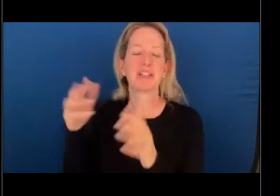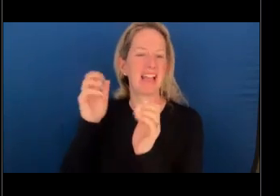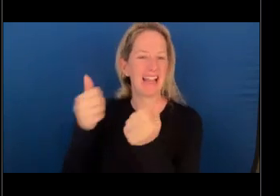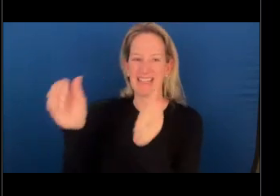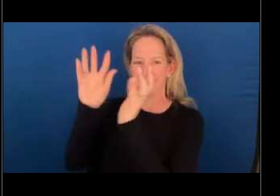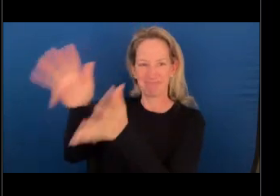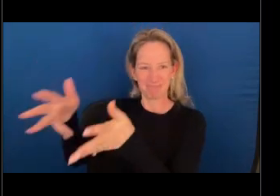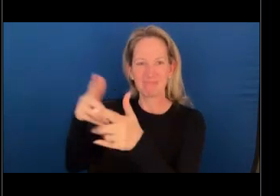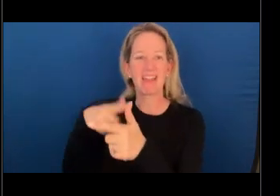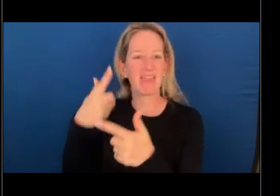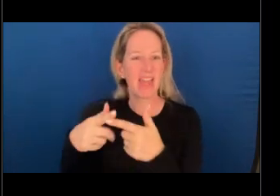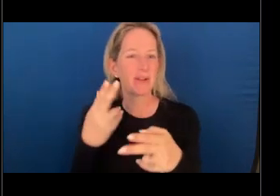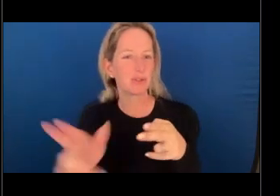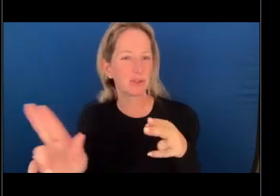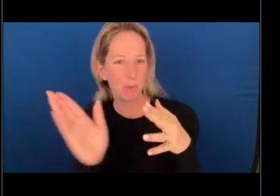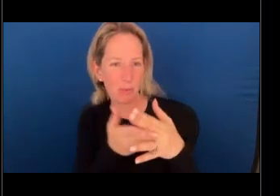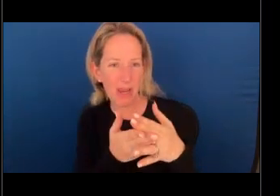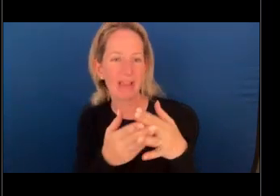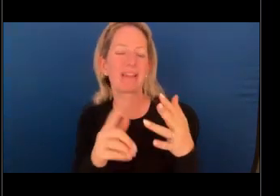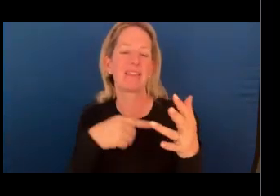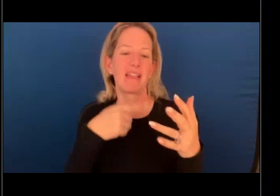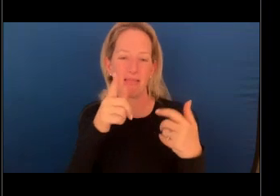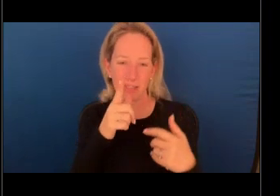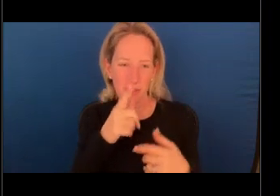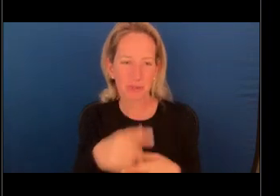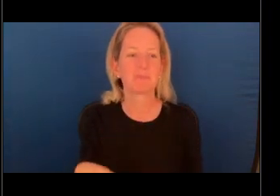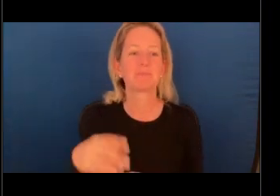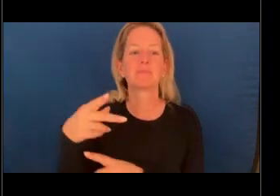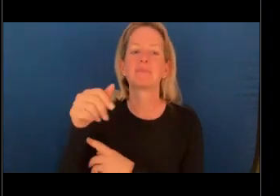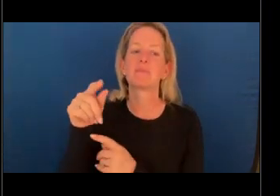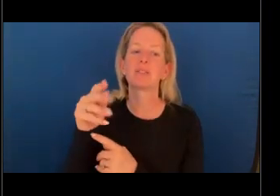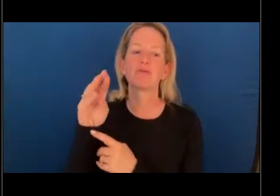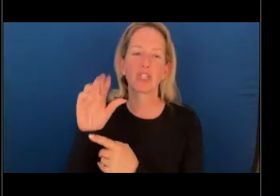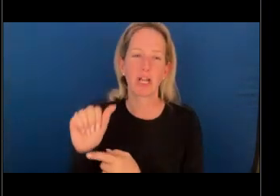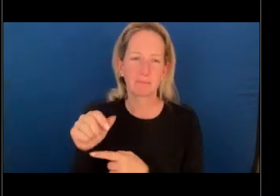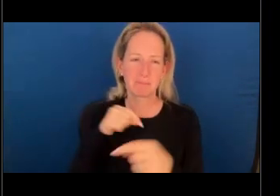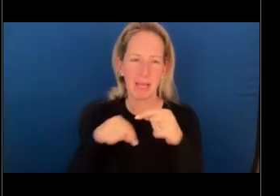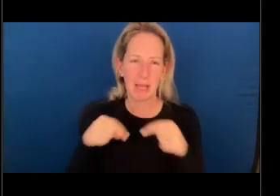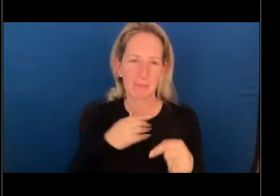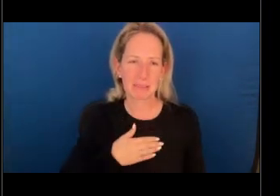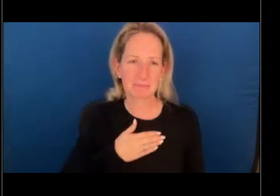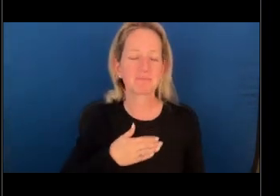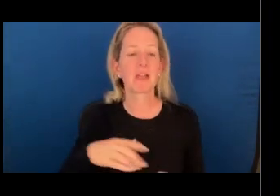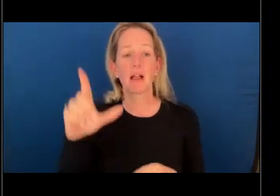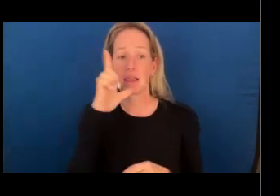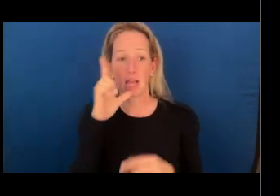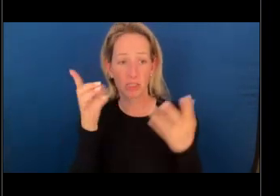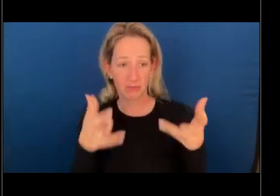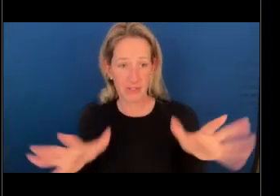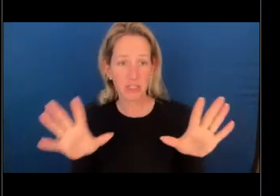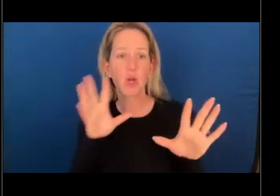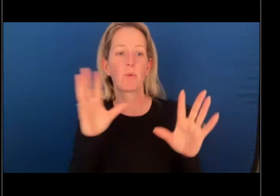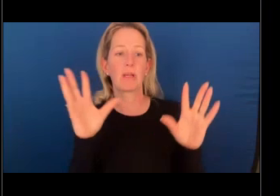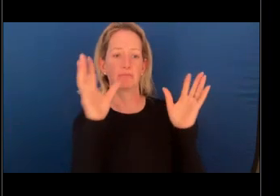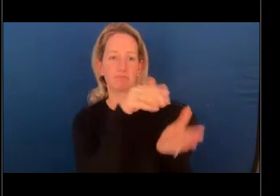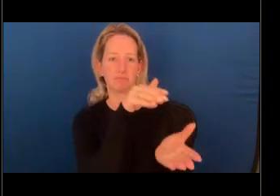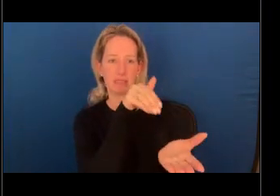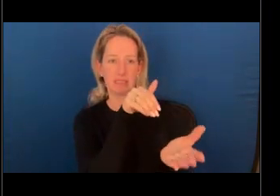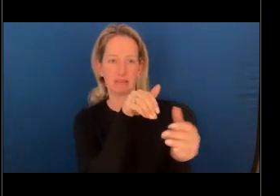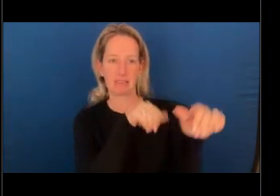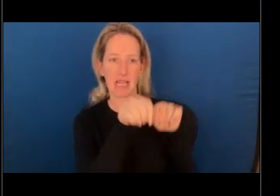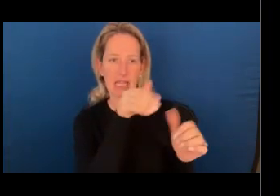lunch. Patricia, can you go back one real quick? And after lunch, we'll be meeting in the Science Center